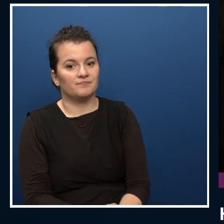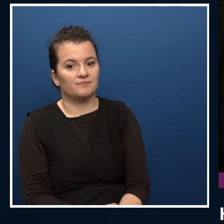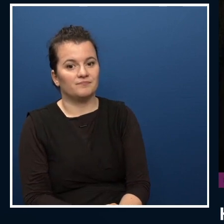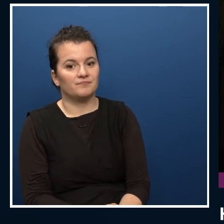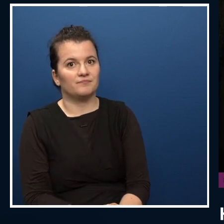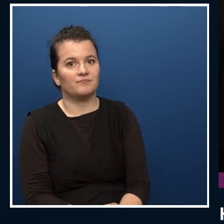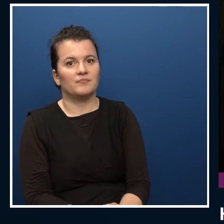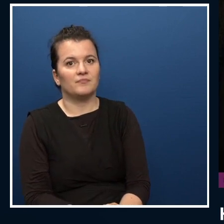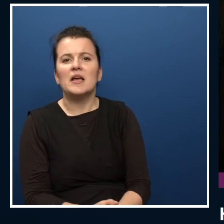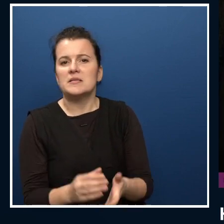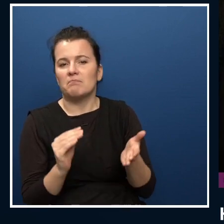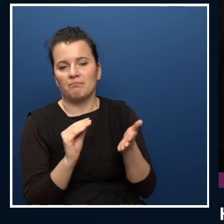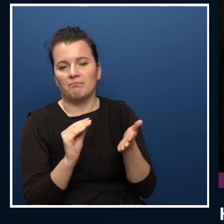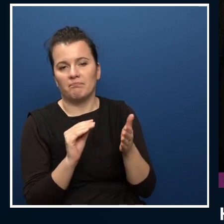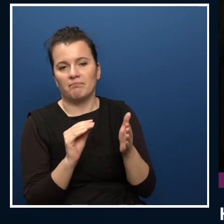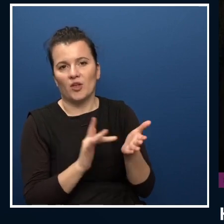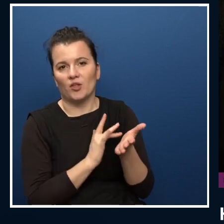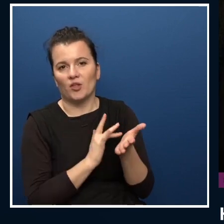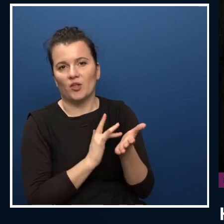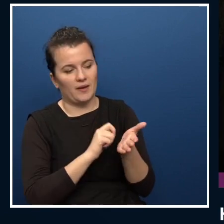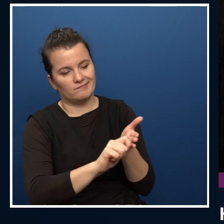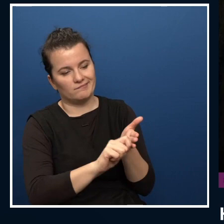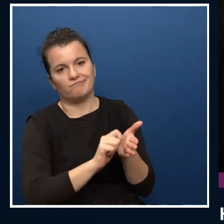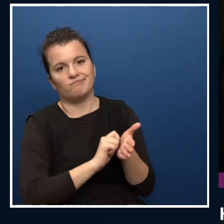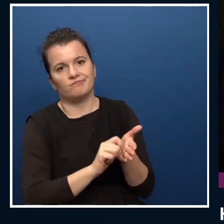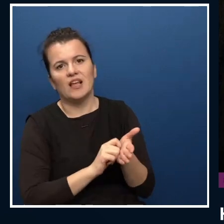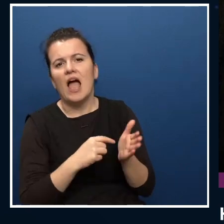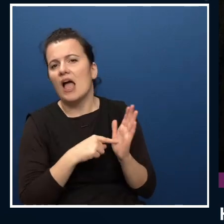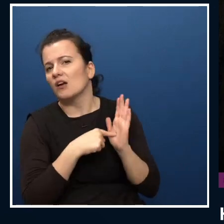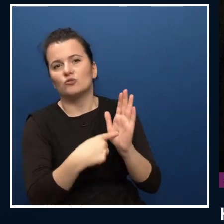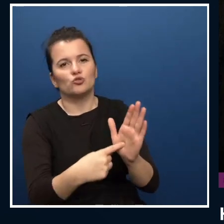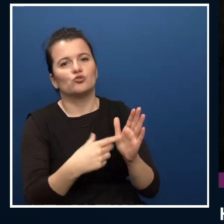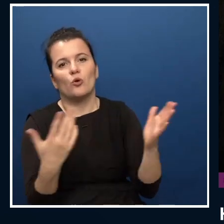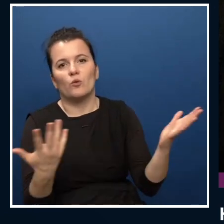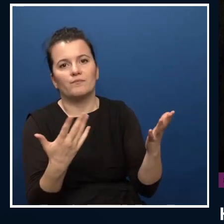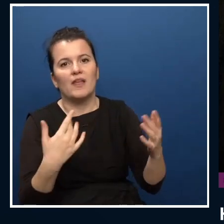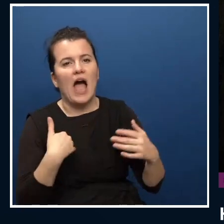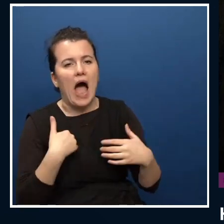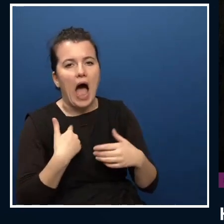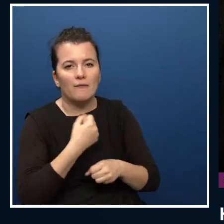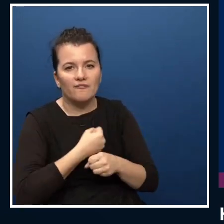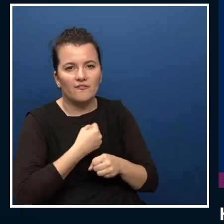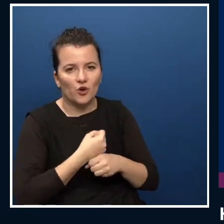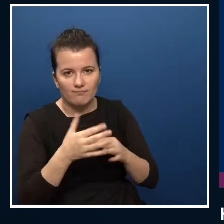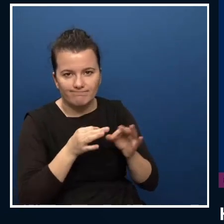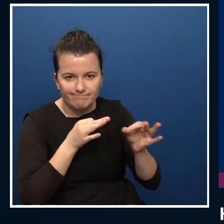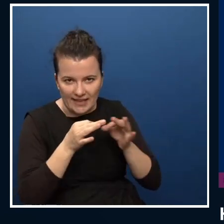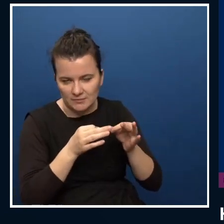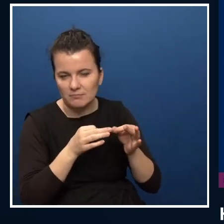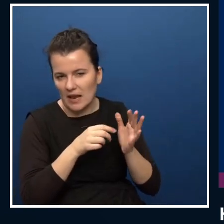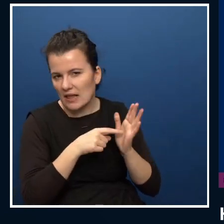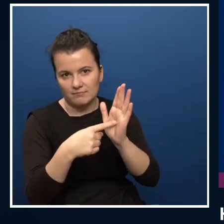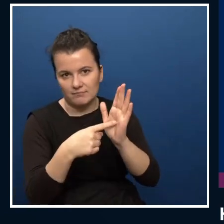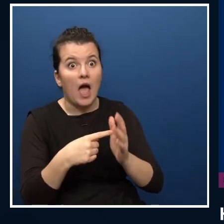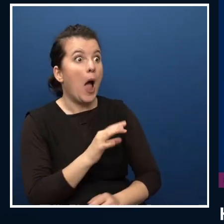little bit of what I was trying to do. And I'm not saying that this is perfect, and you did point out that I spoke to you a little bit about